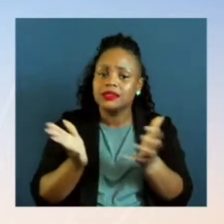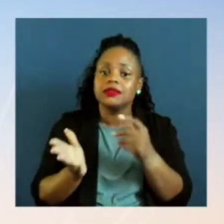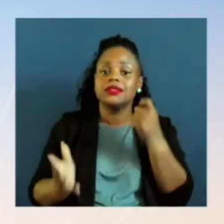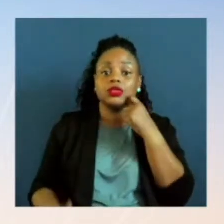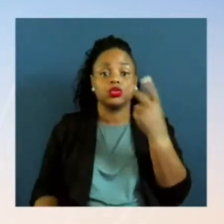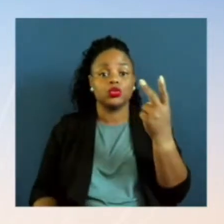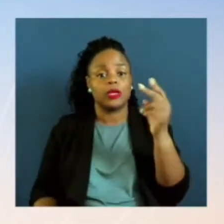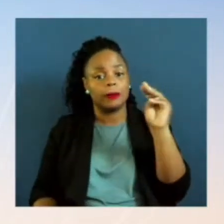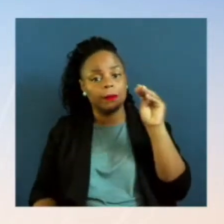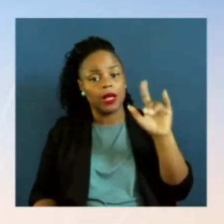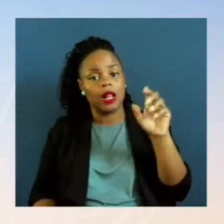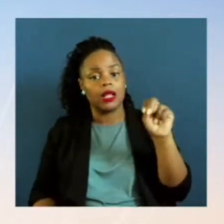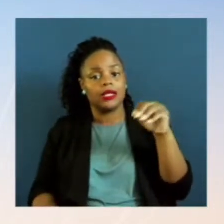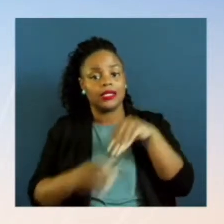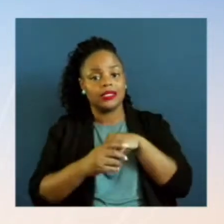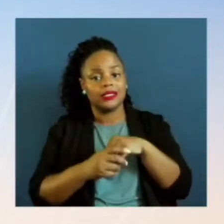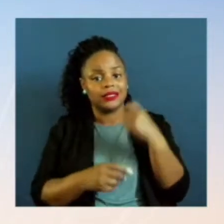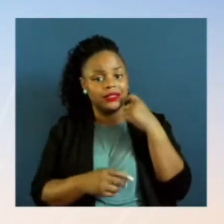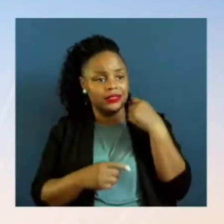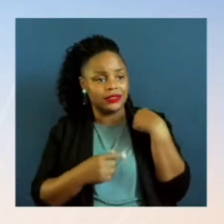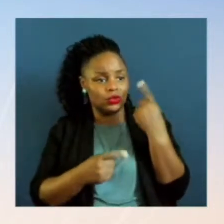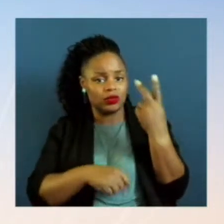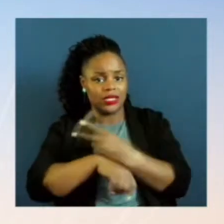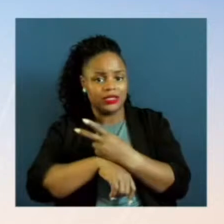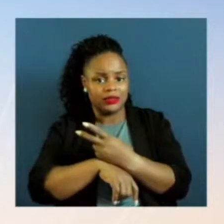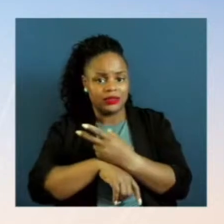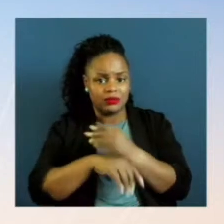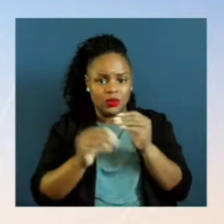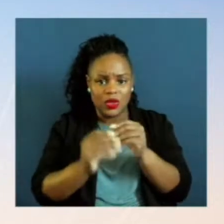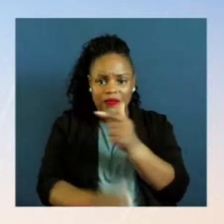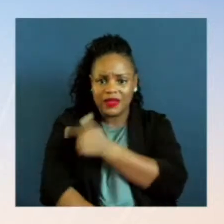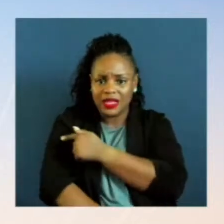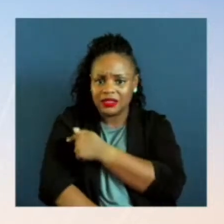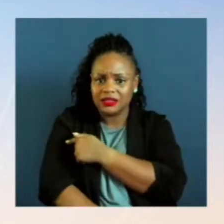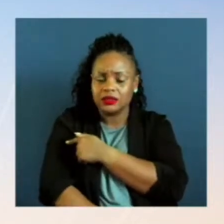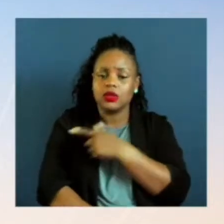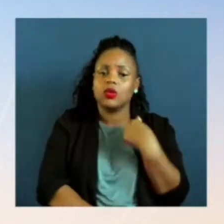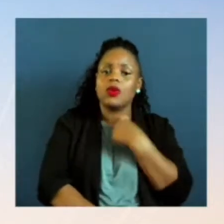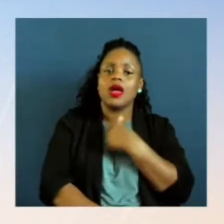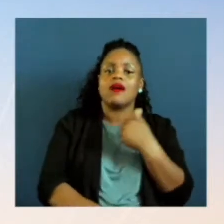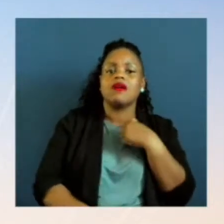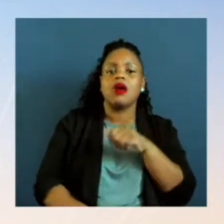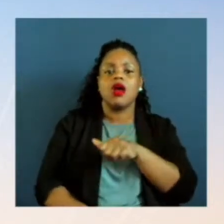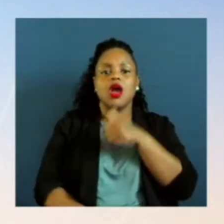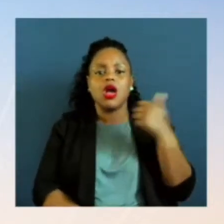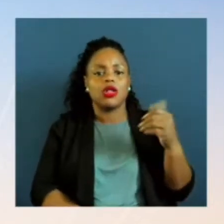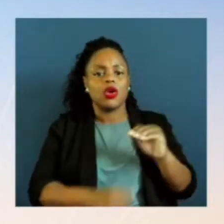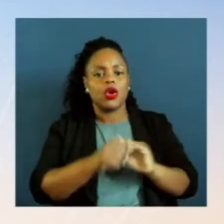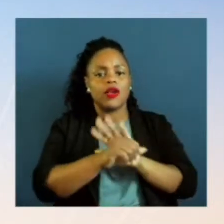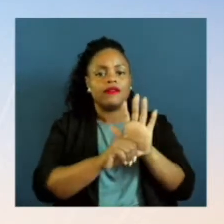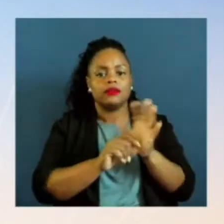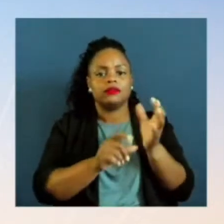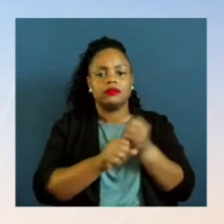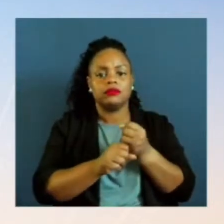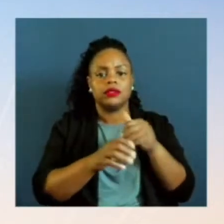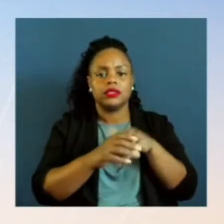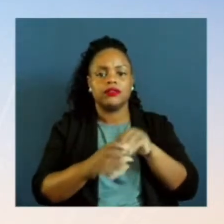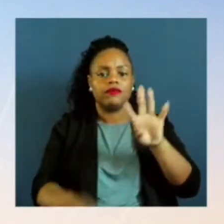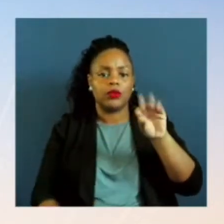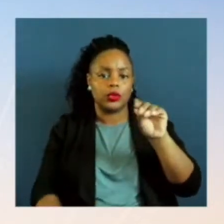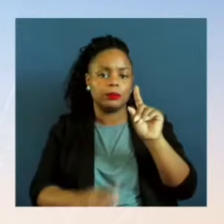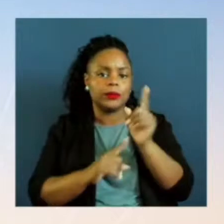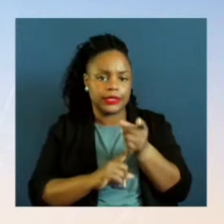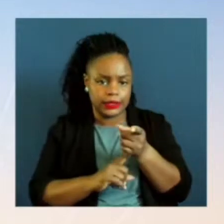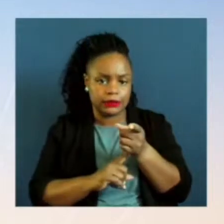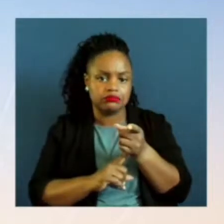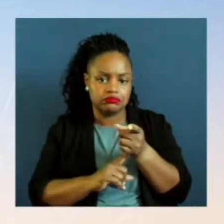start to the month. And I know there's a COVID briefing that starts in about 40 minutes, and you can learn more there. Go ahead, Josh. Wonderful. Thanks, Jen. Two subject areas,